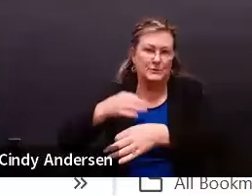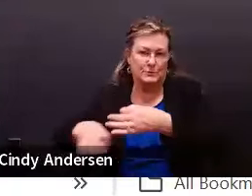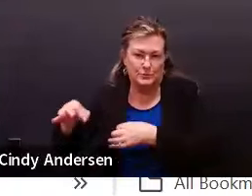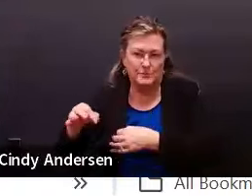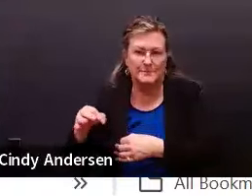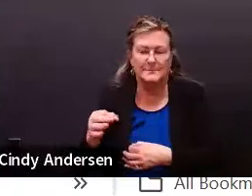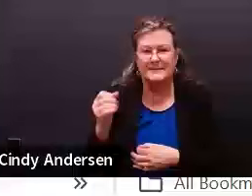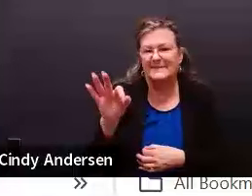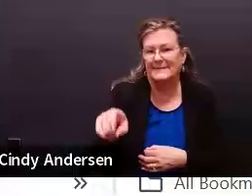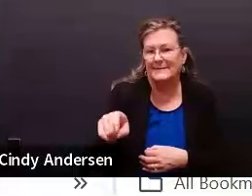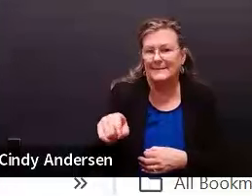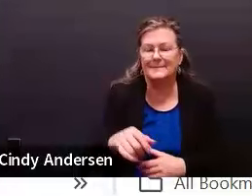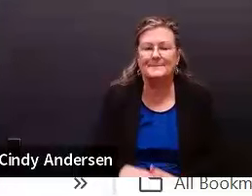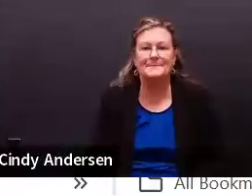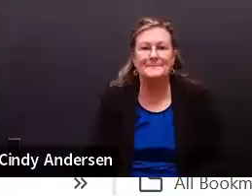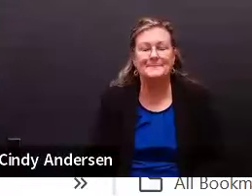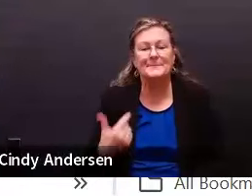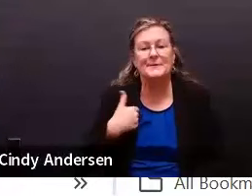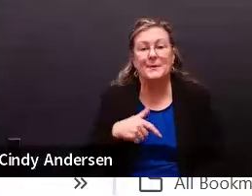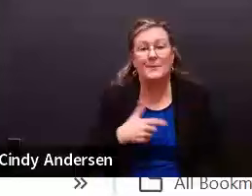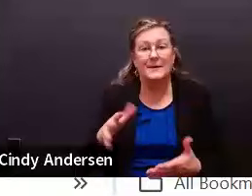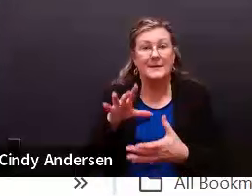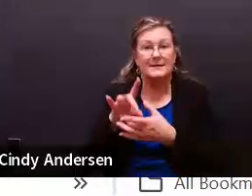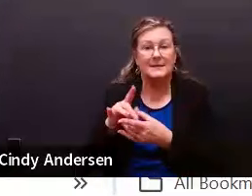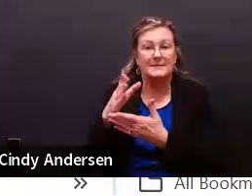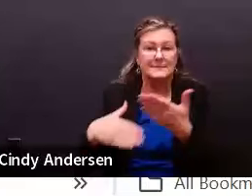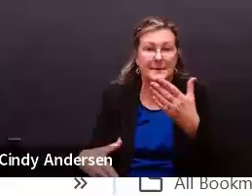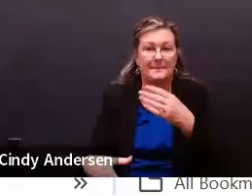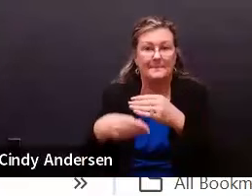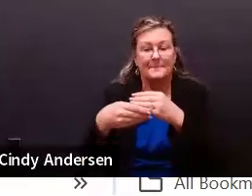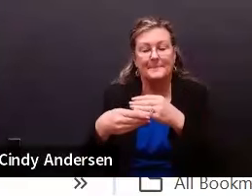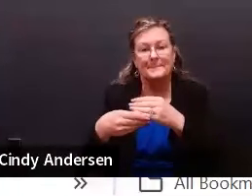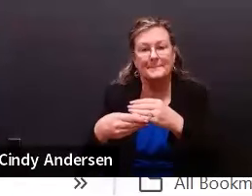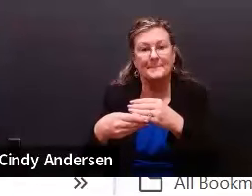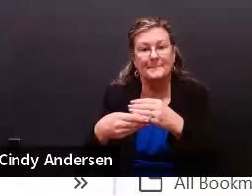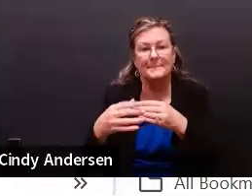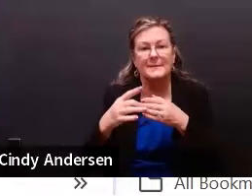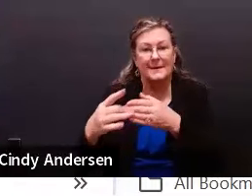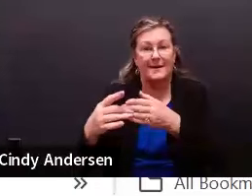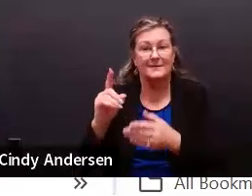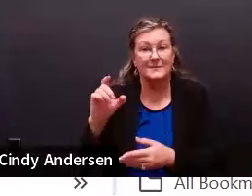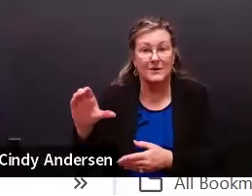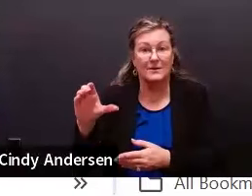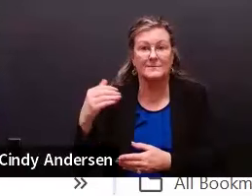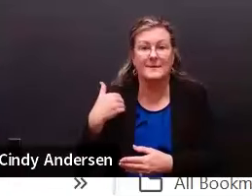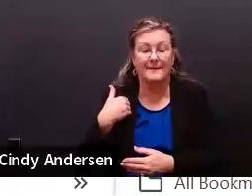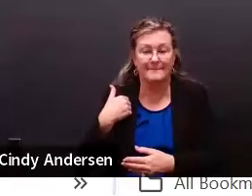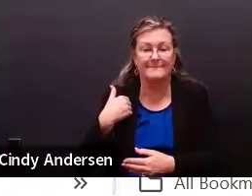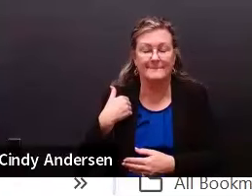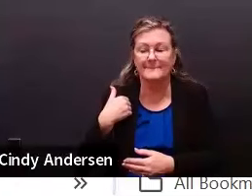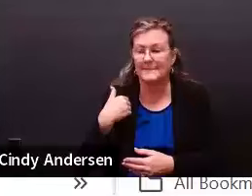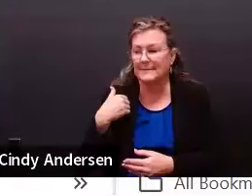if needed. So we've linked in here, there's some additional guidance documents that we have